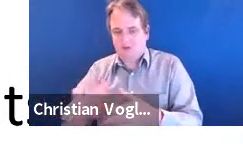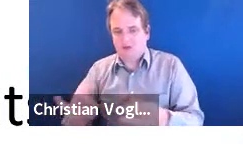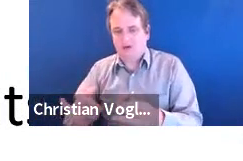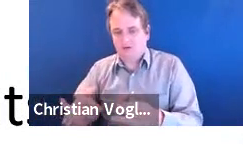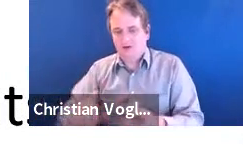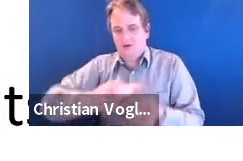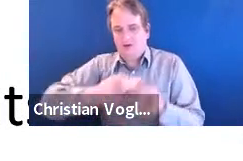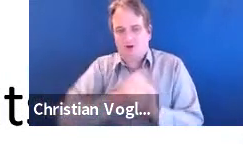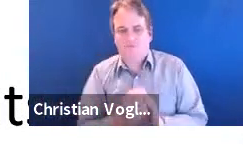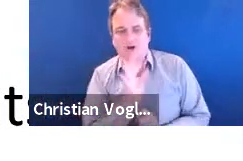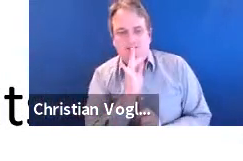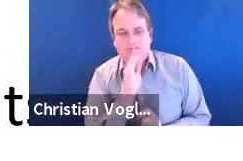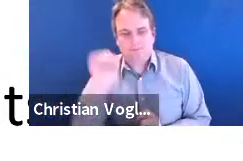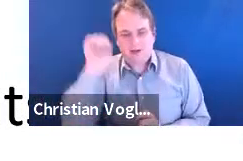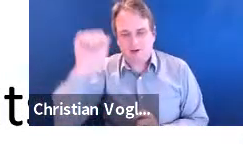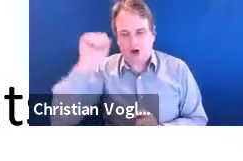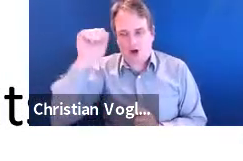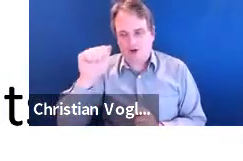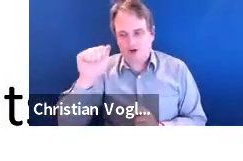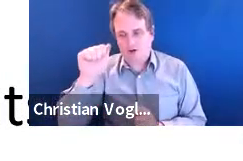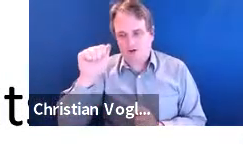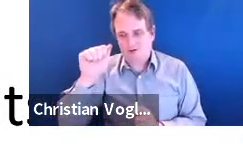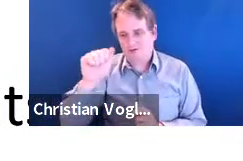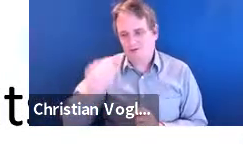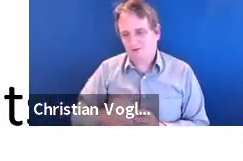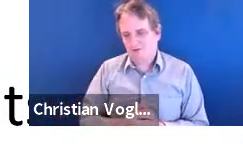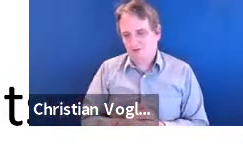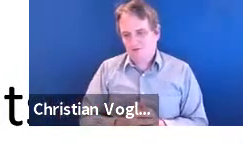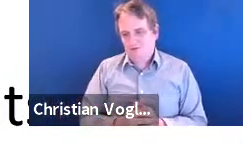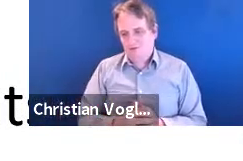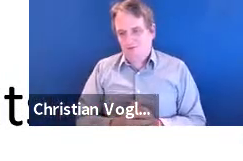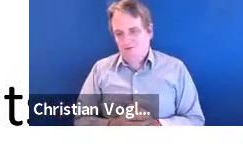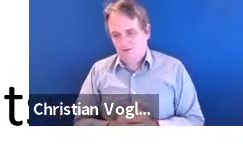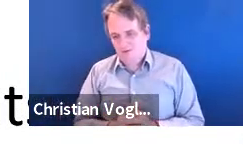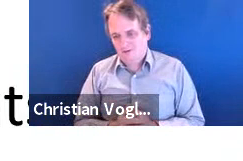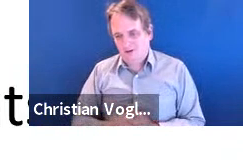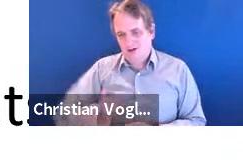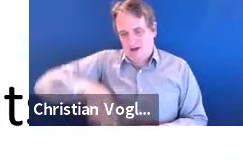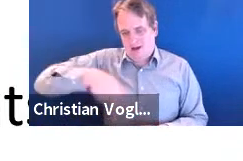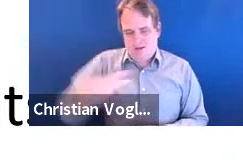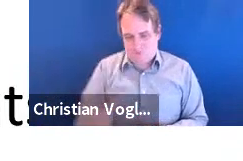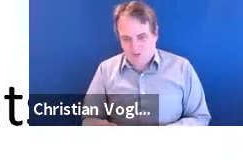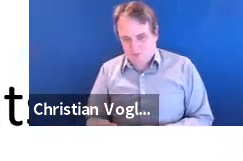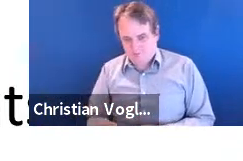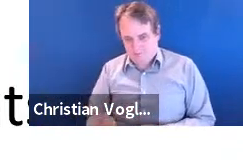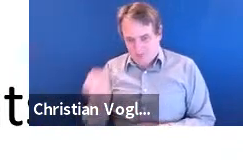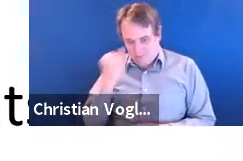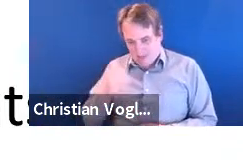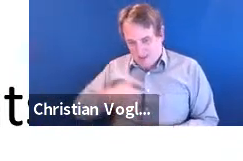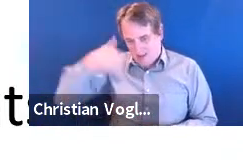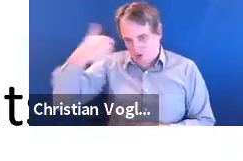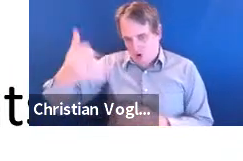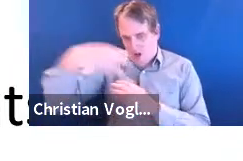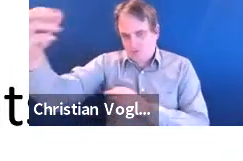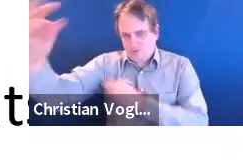for phone calls and even voice playback of messages. It's all audio-based.